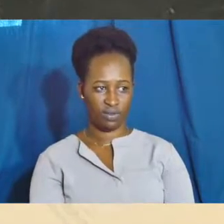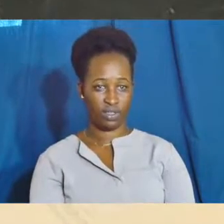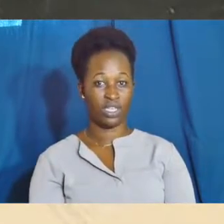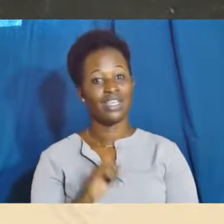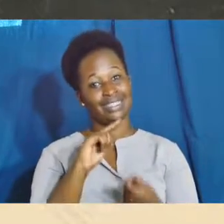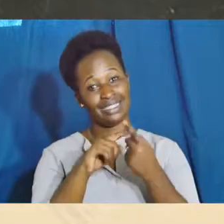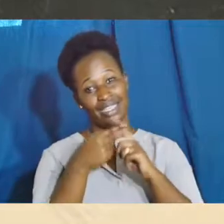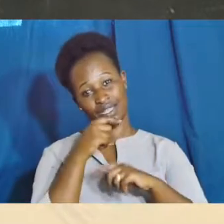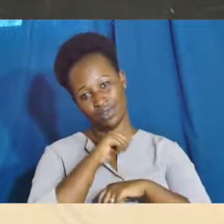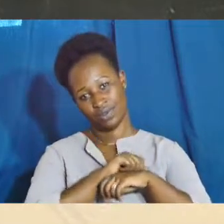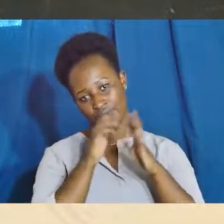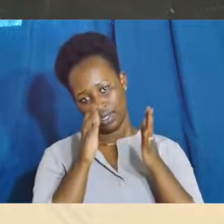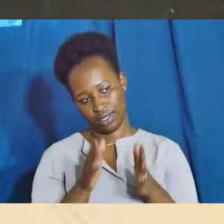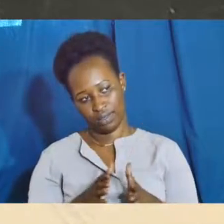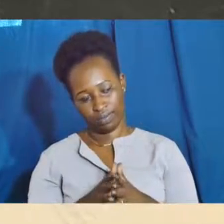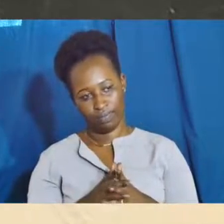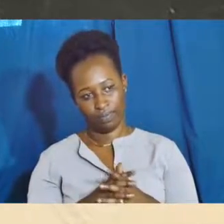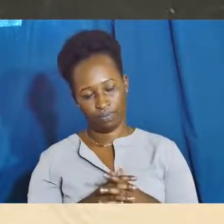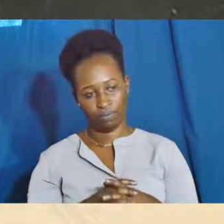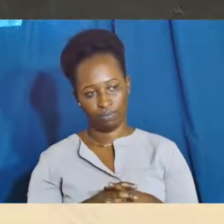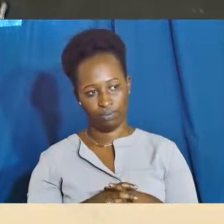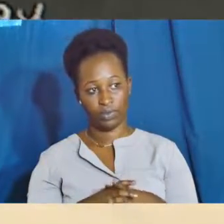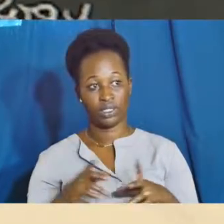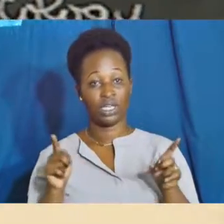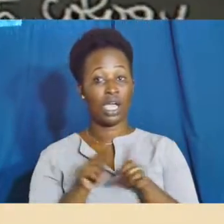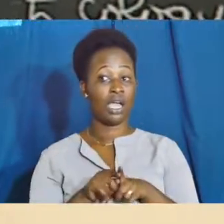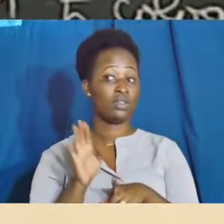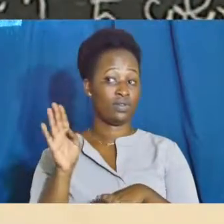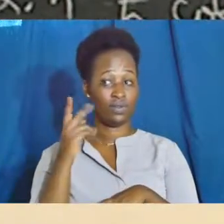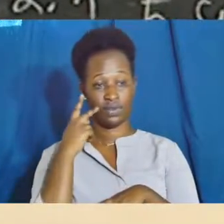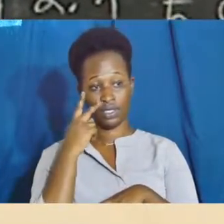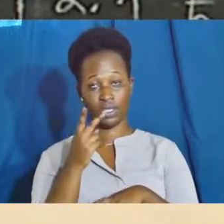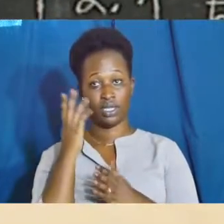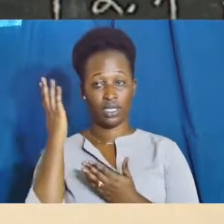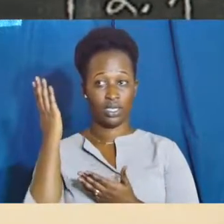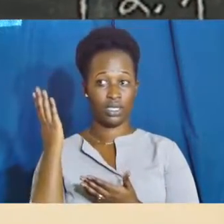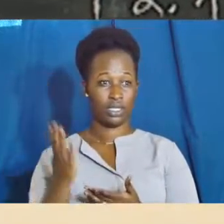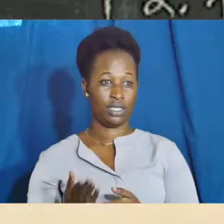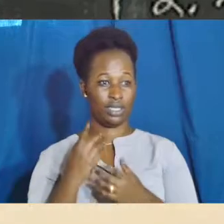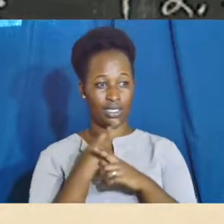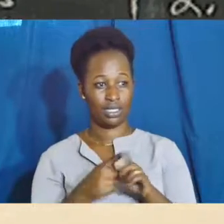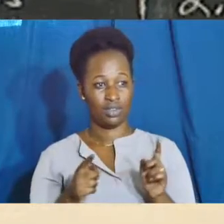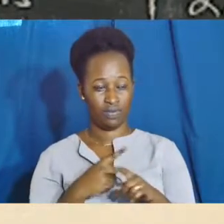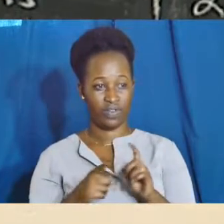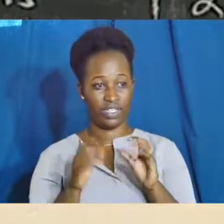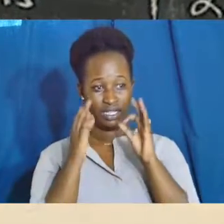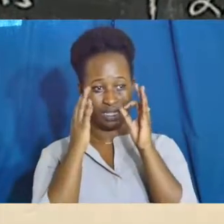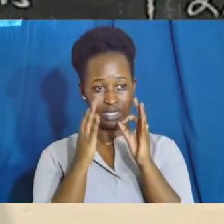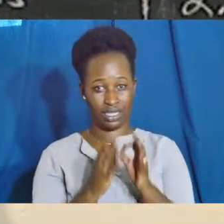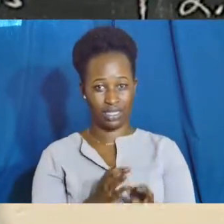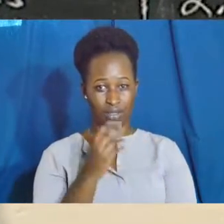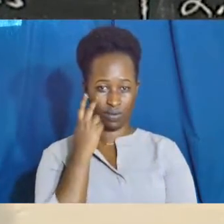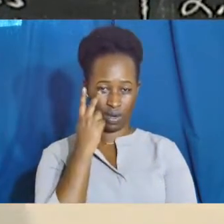Dear students, as you see these different organisms